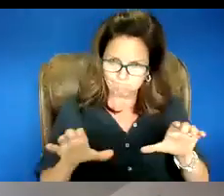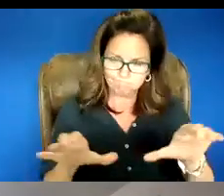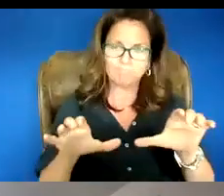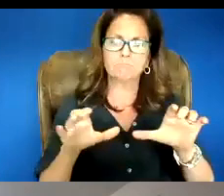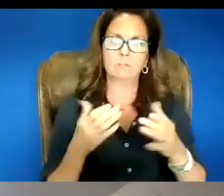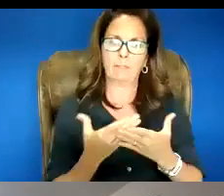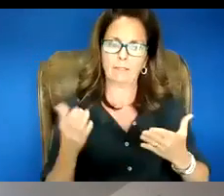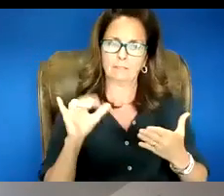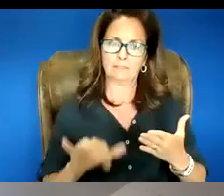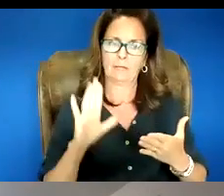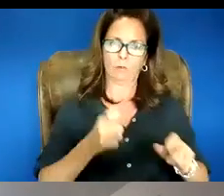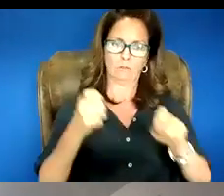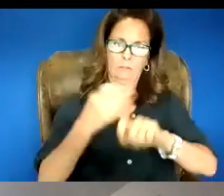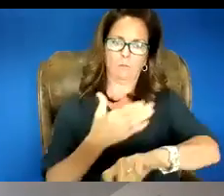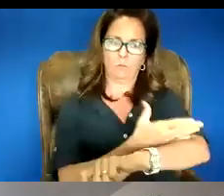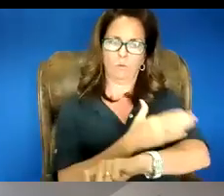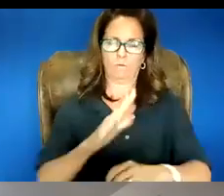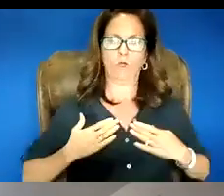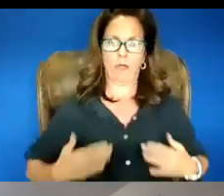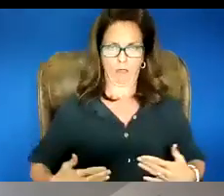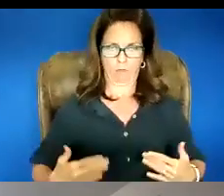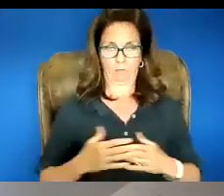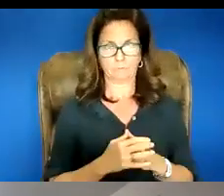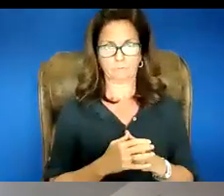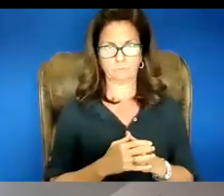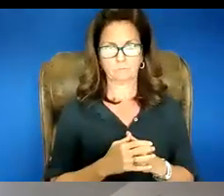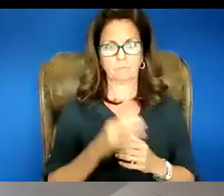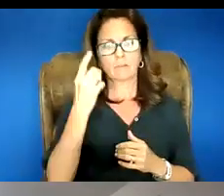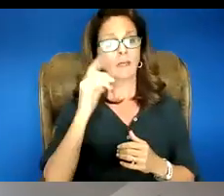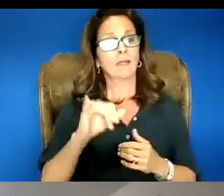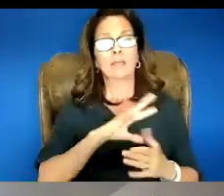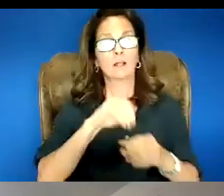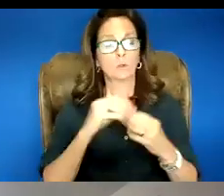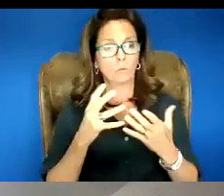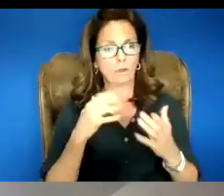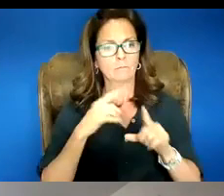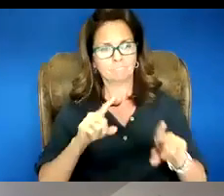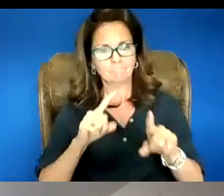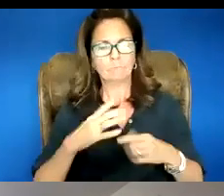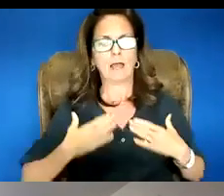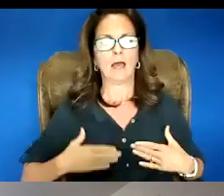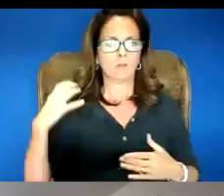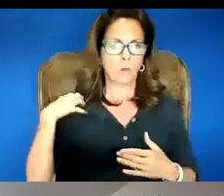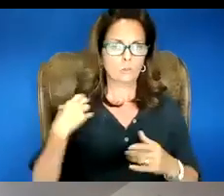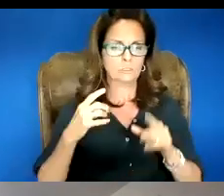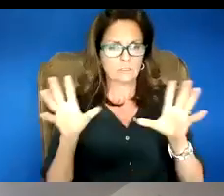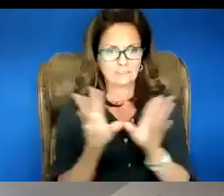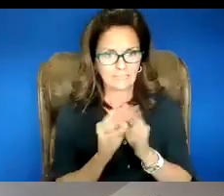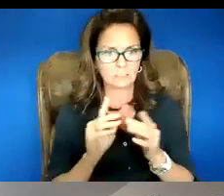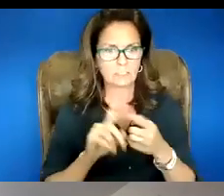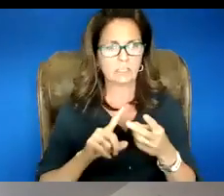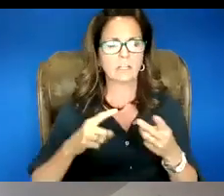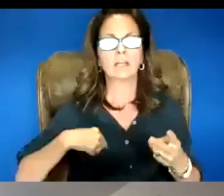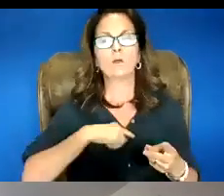health? So just for the program, that involves attending the health coaching sessions. We've got these skill groups where you can share with